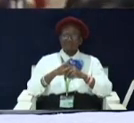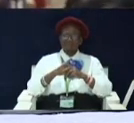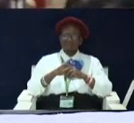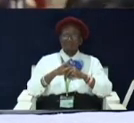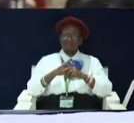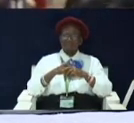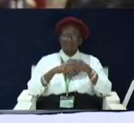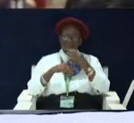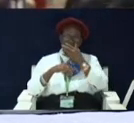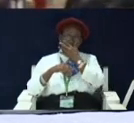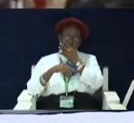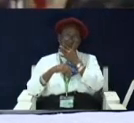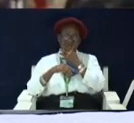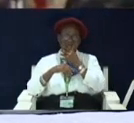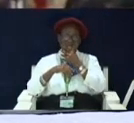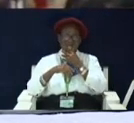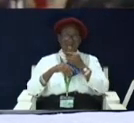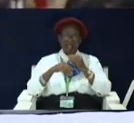ilu ati ileto.